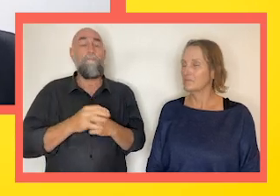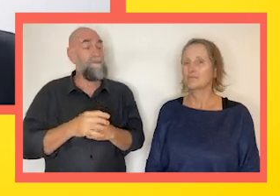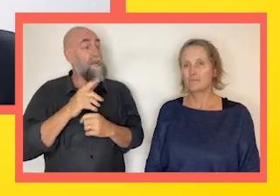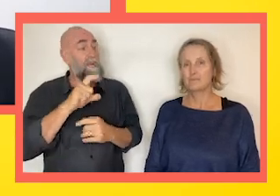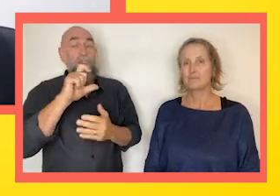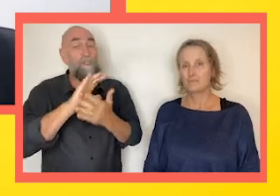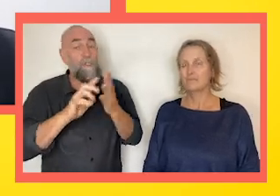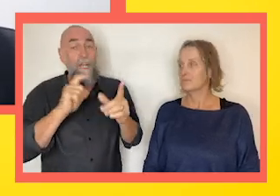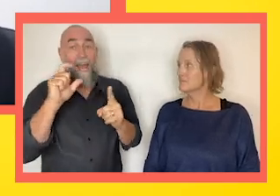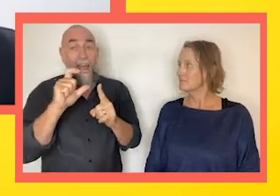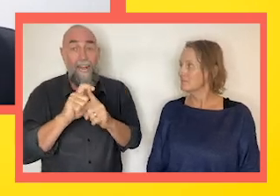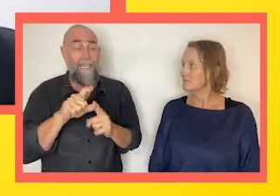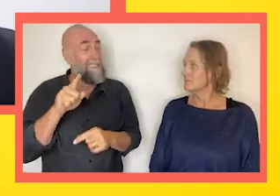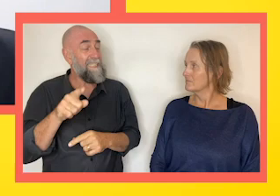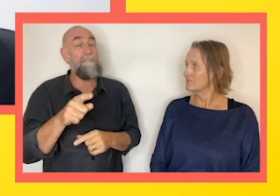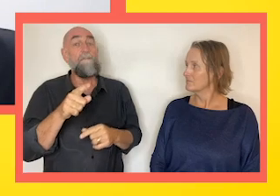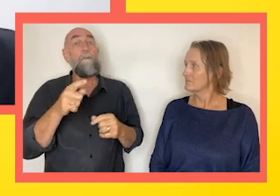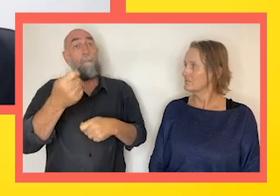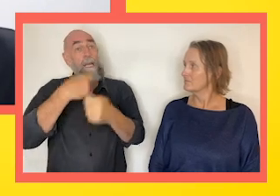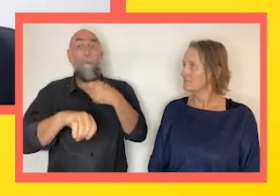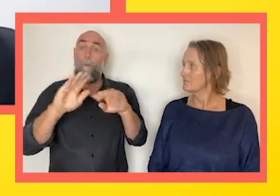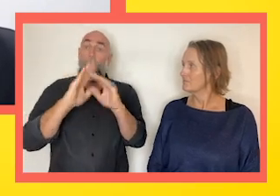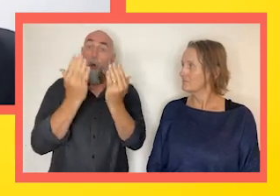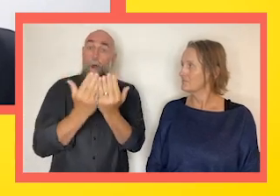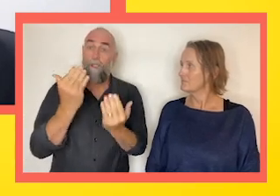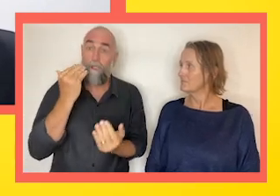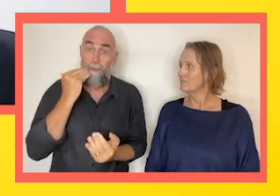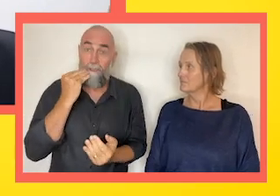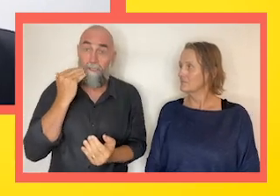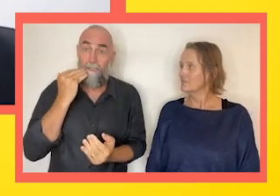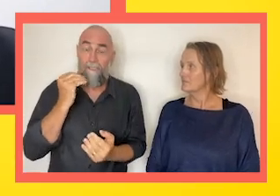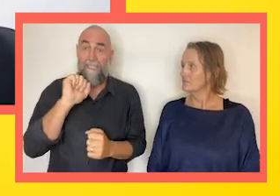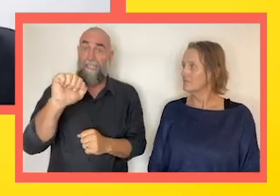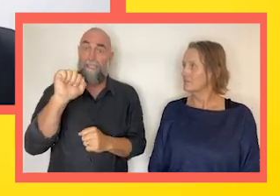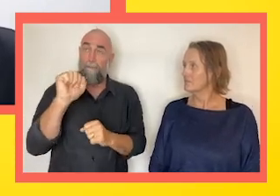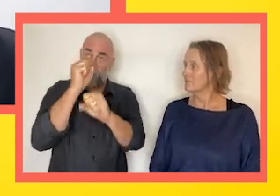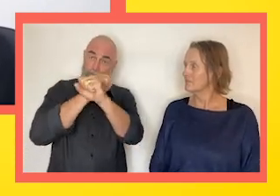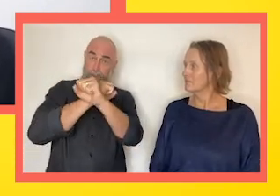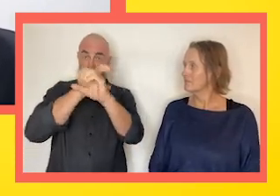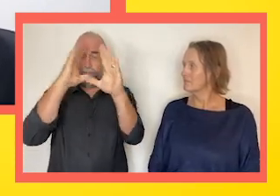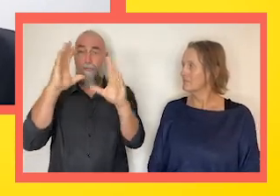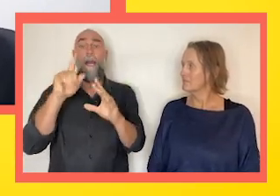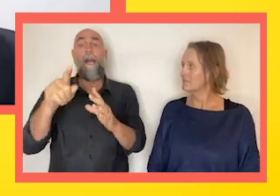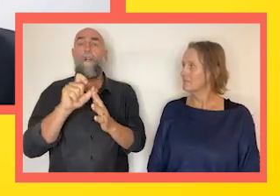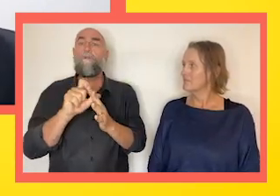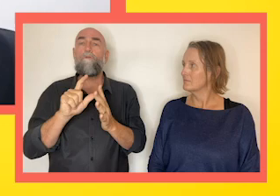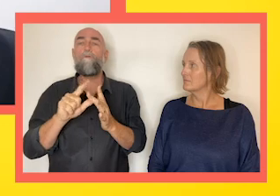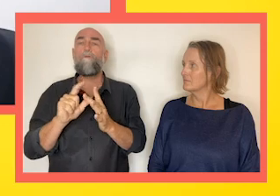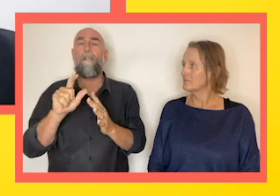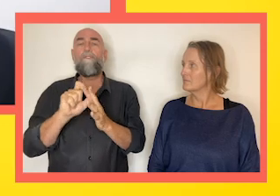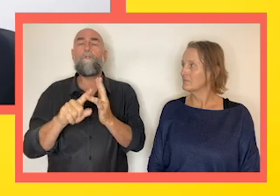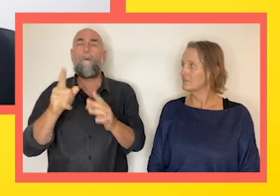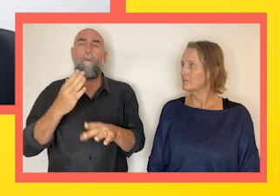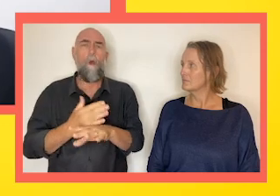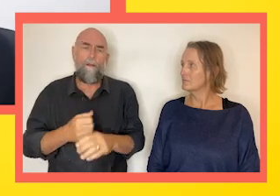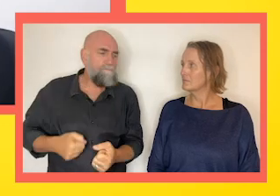one of his secrets to becoming the world championship swimmer, the legend swimmer that he is that he does a bit of a side business